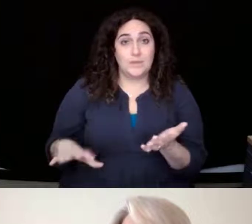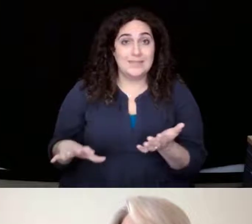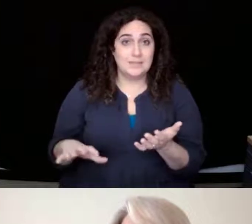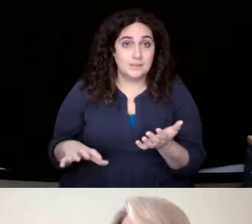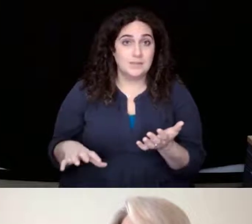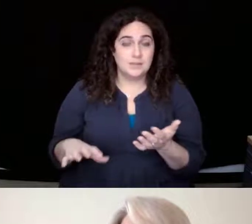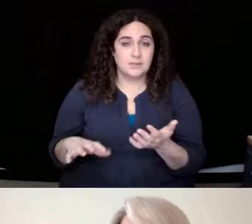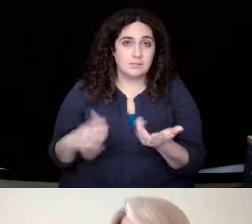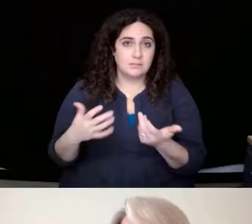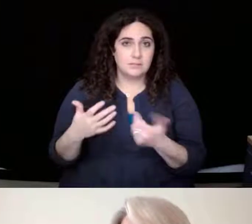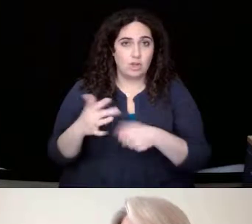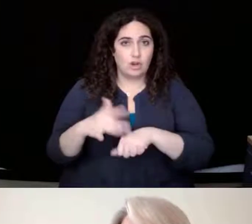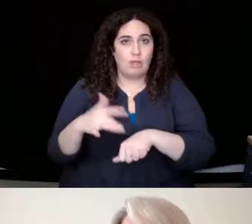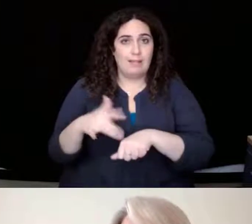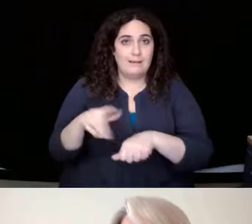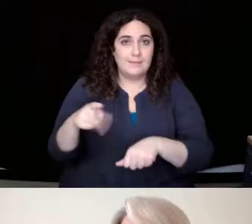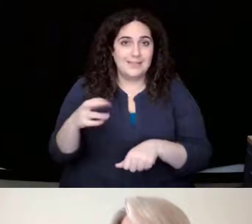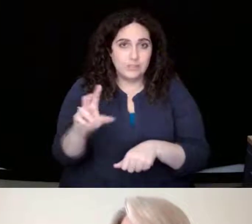academics,